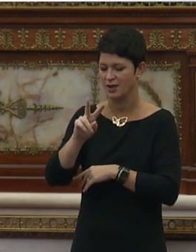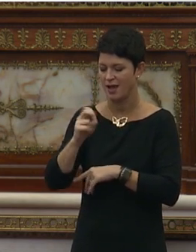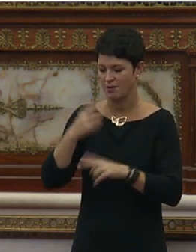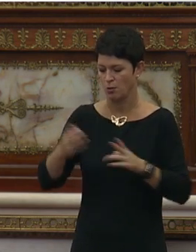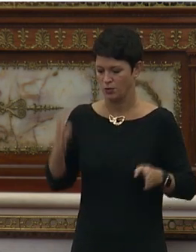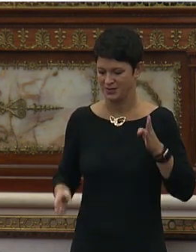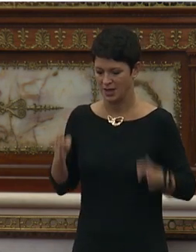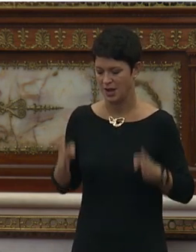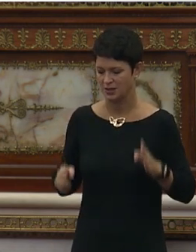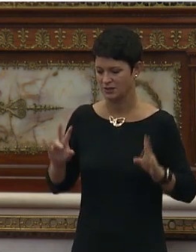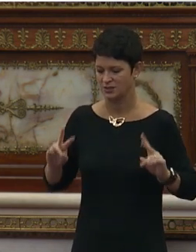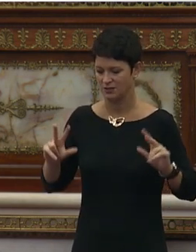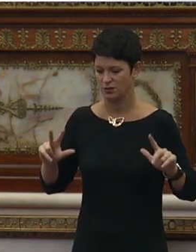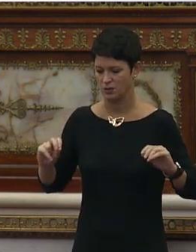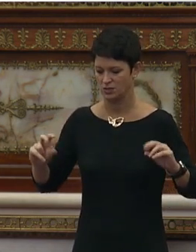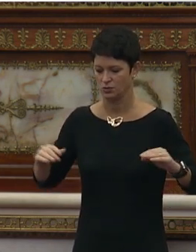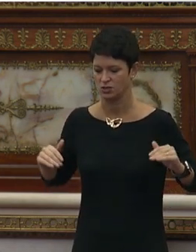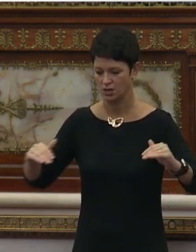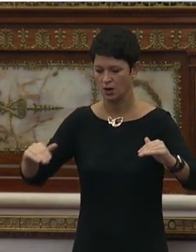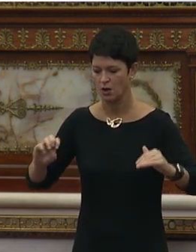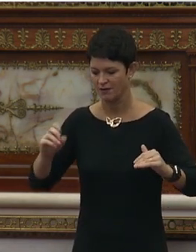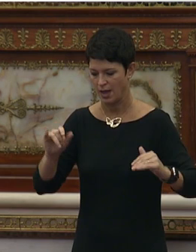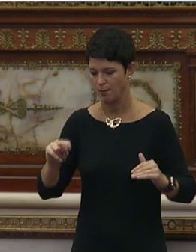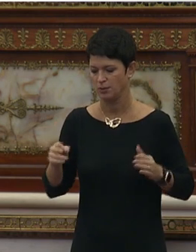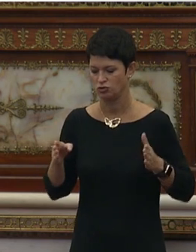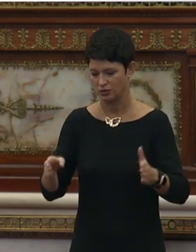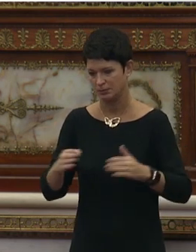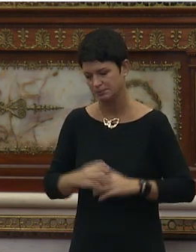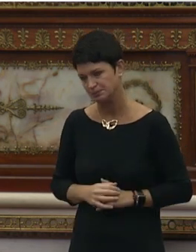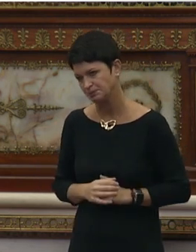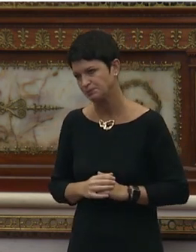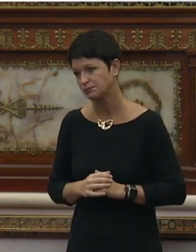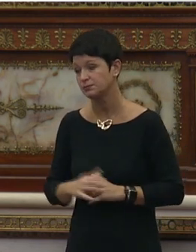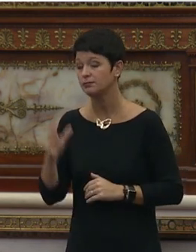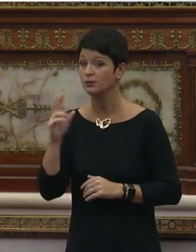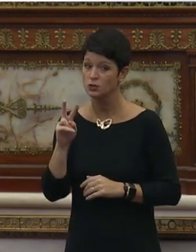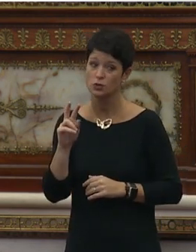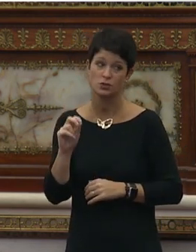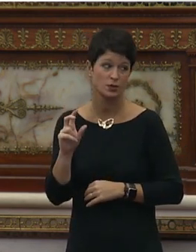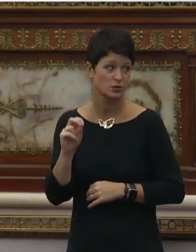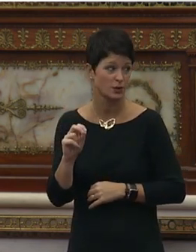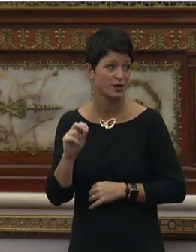of the 7300 block of Elgin Street. And bill number